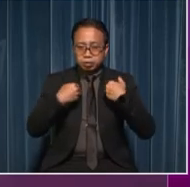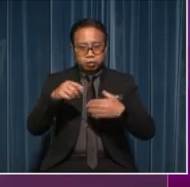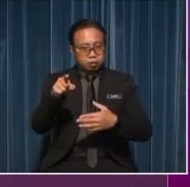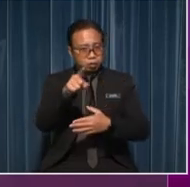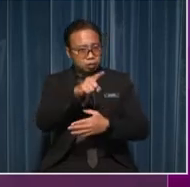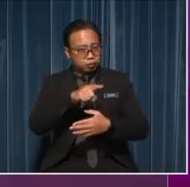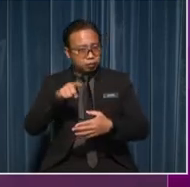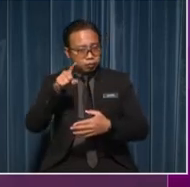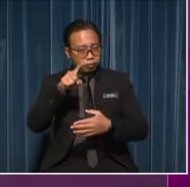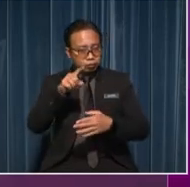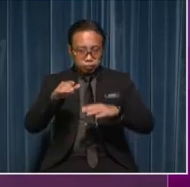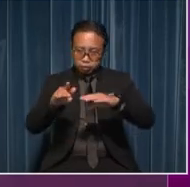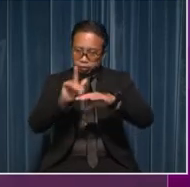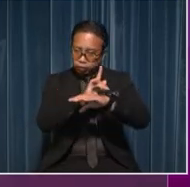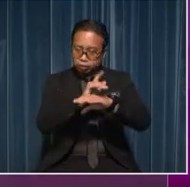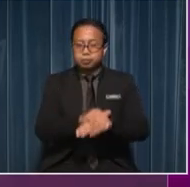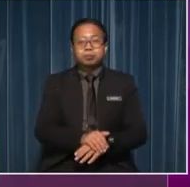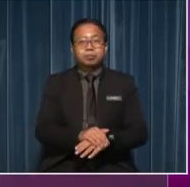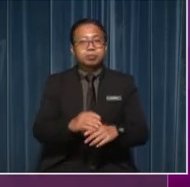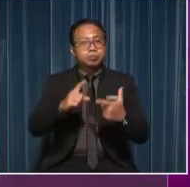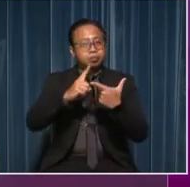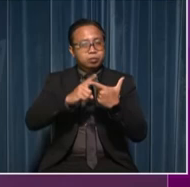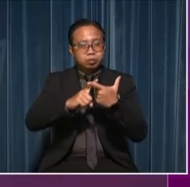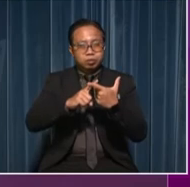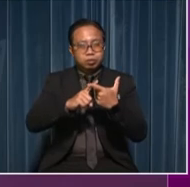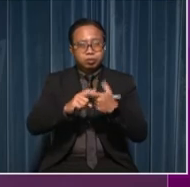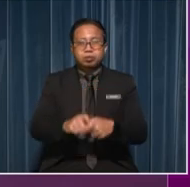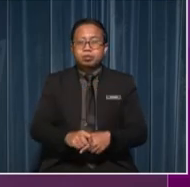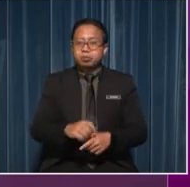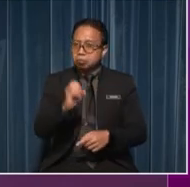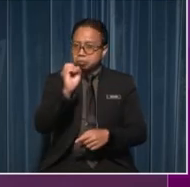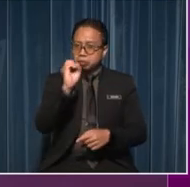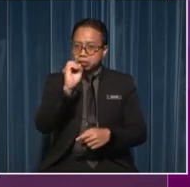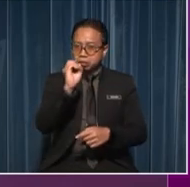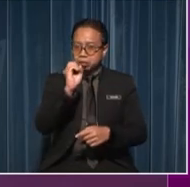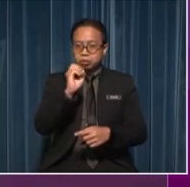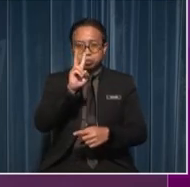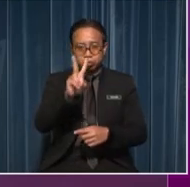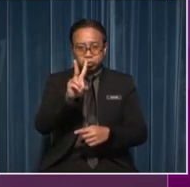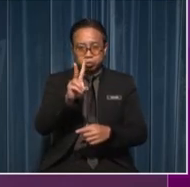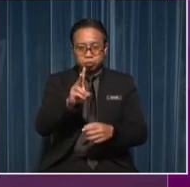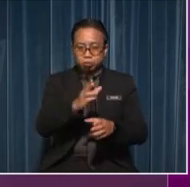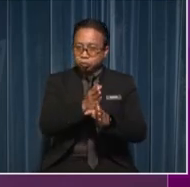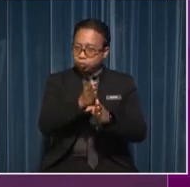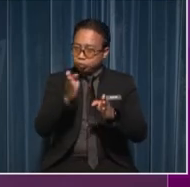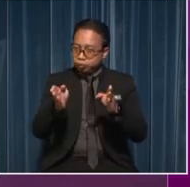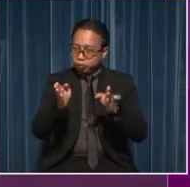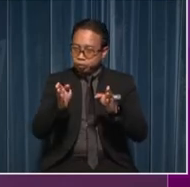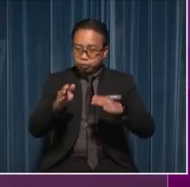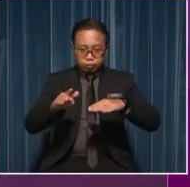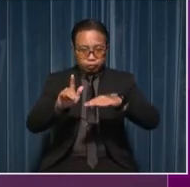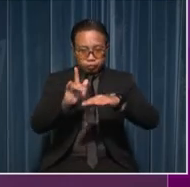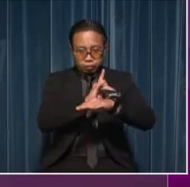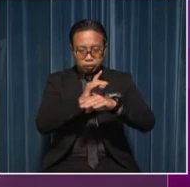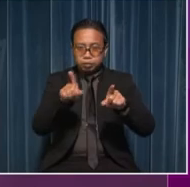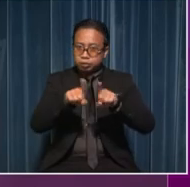surface. Secondly, a non-prism also does not have 2 opposite surfaces of the